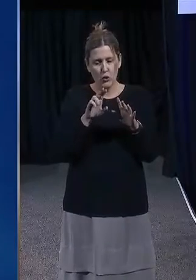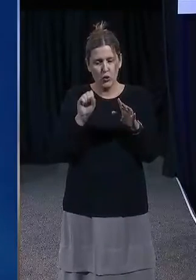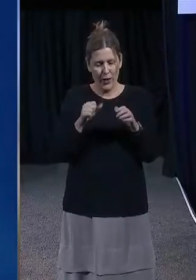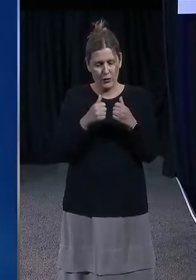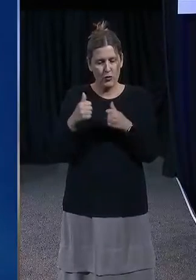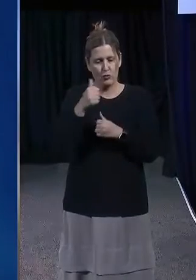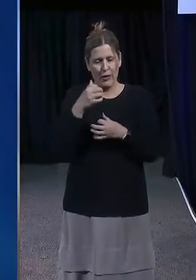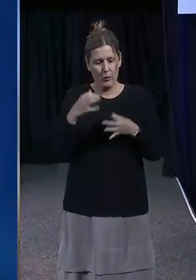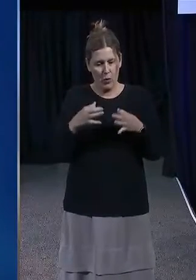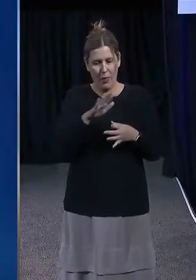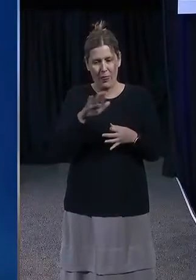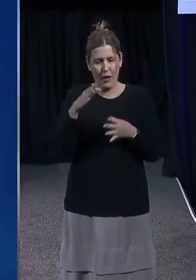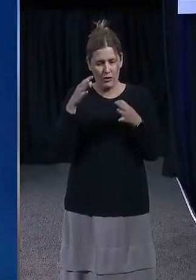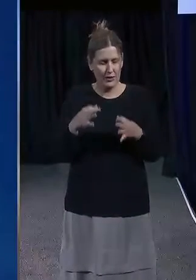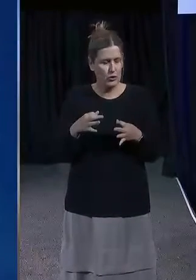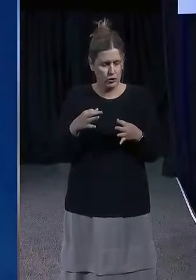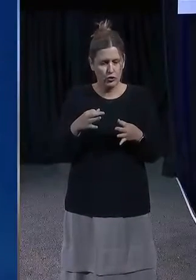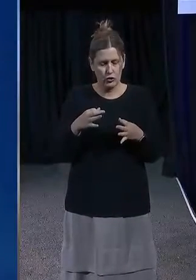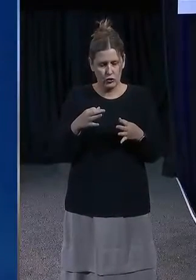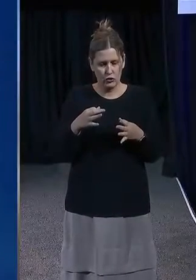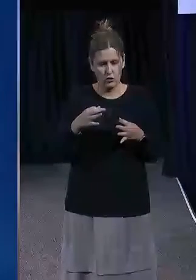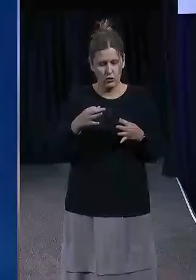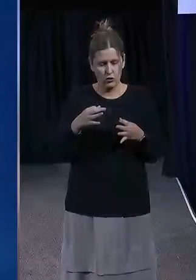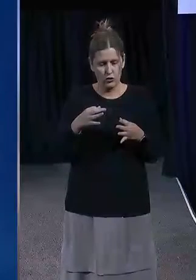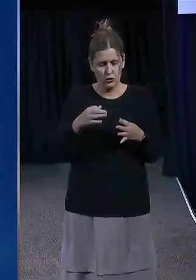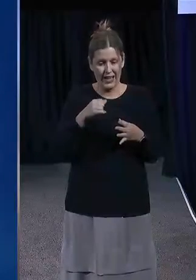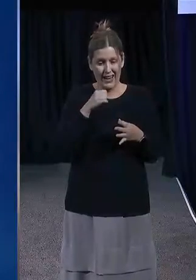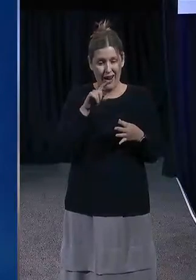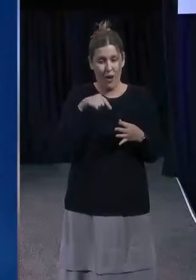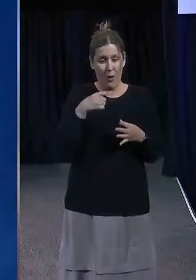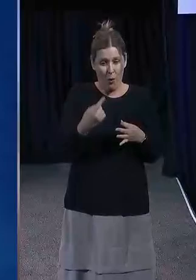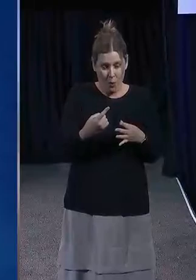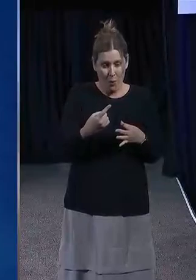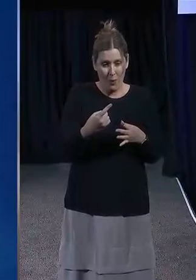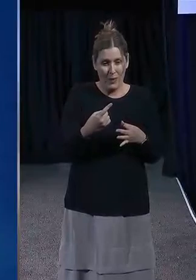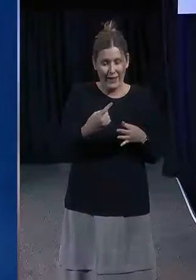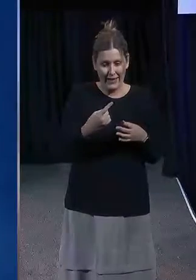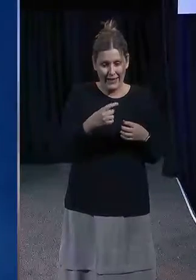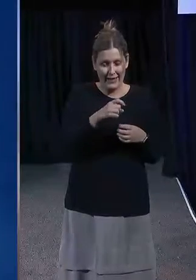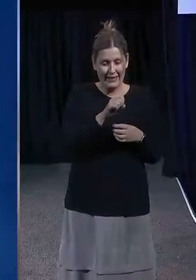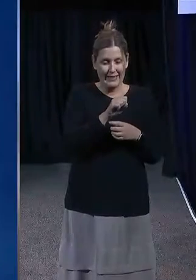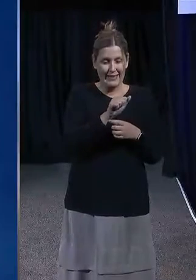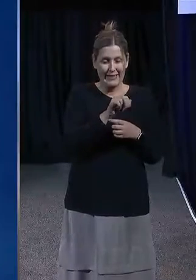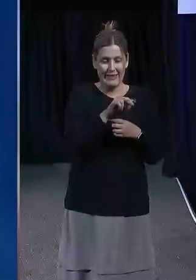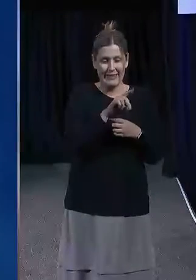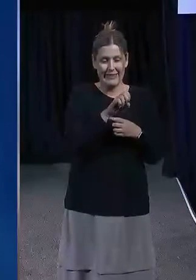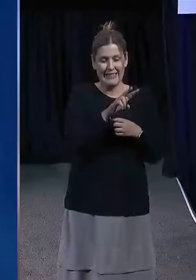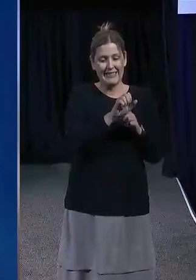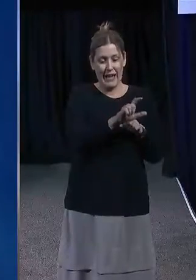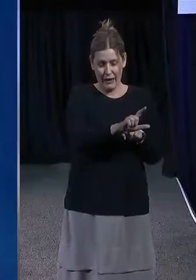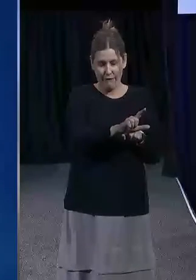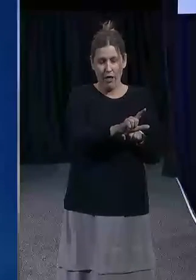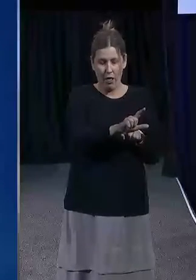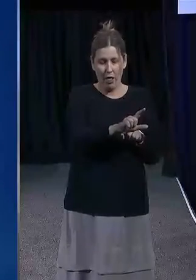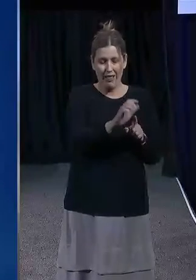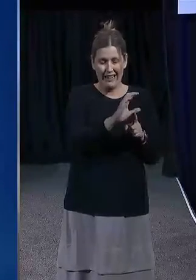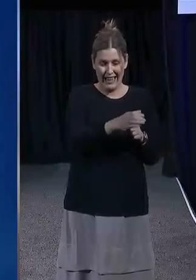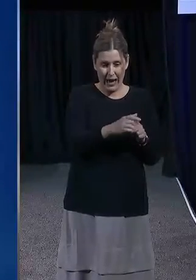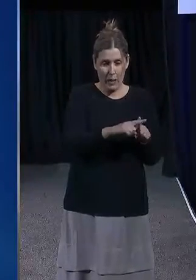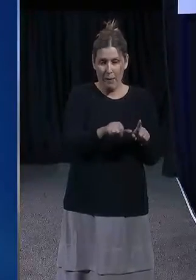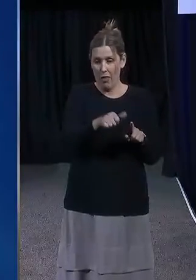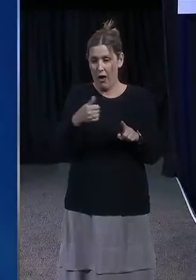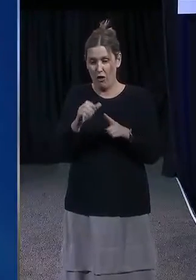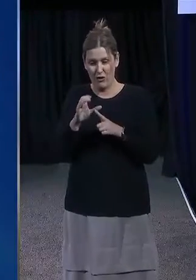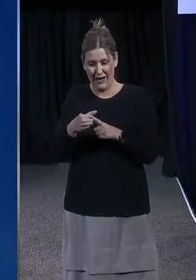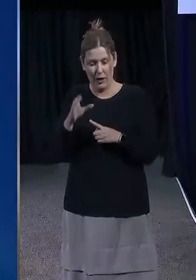Supreme Court's decision in not only Alexander v. Sandoval, but the case that we are going to talk about for the